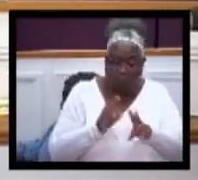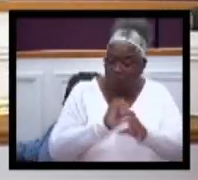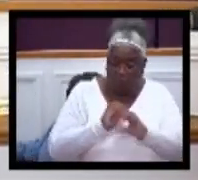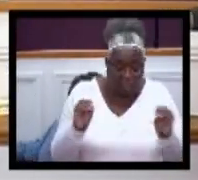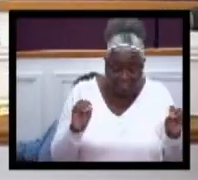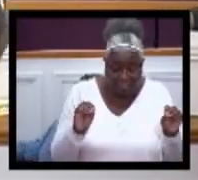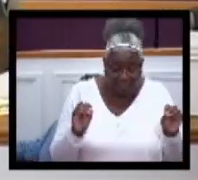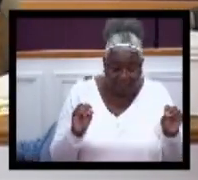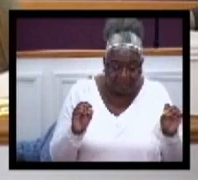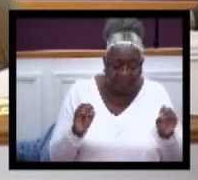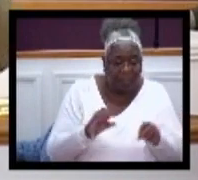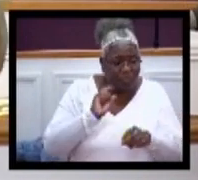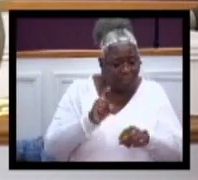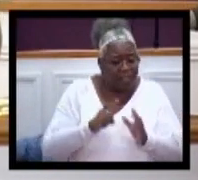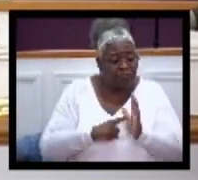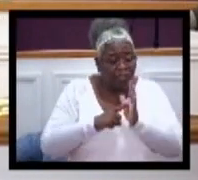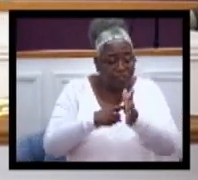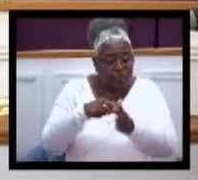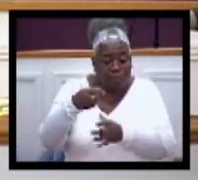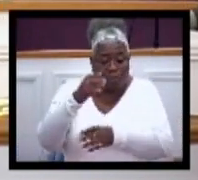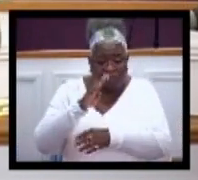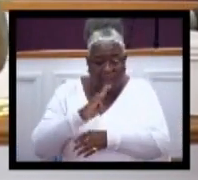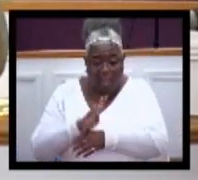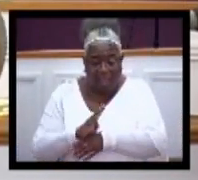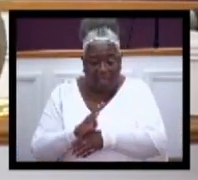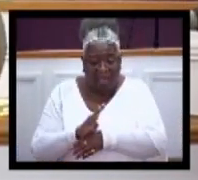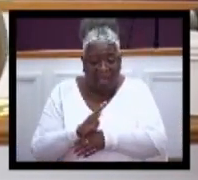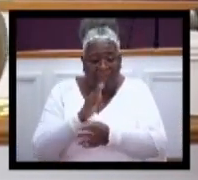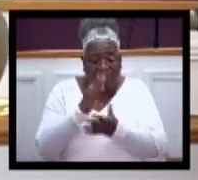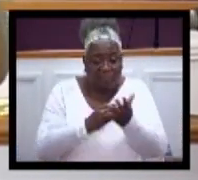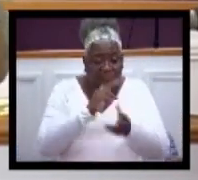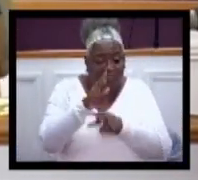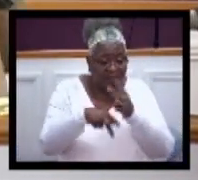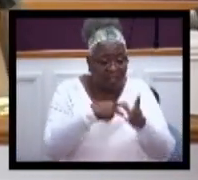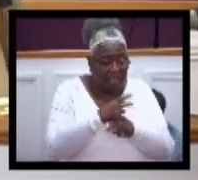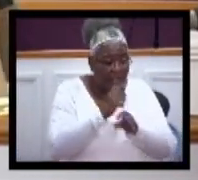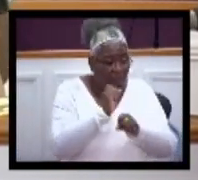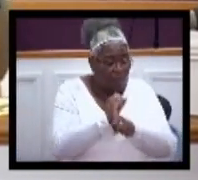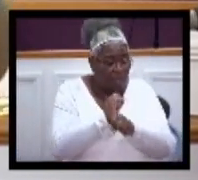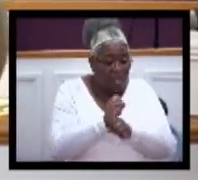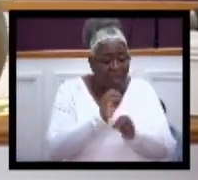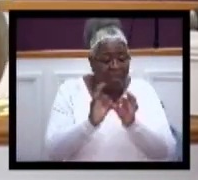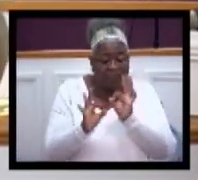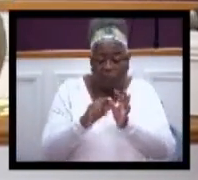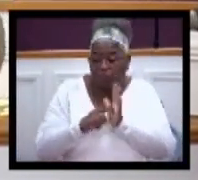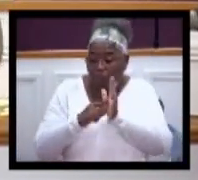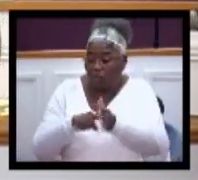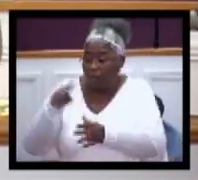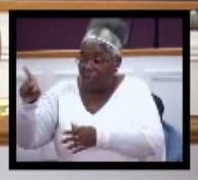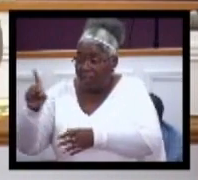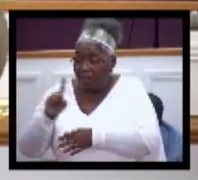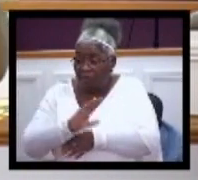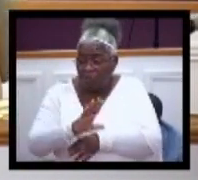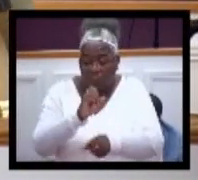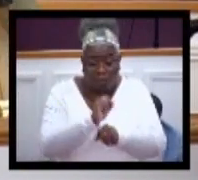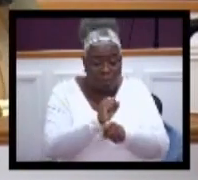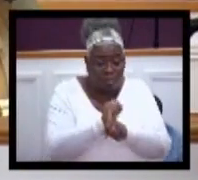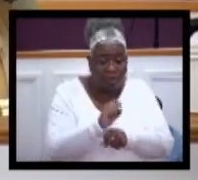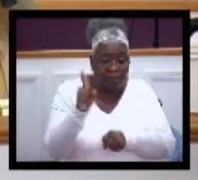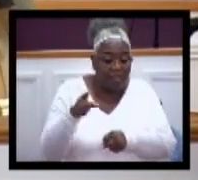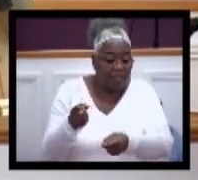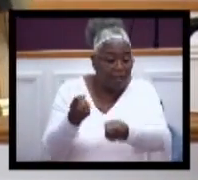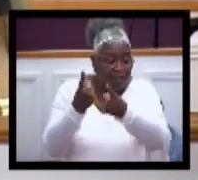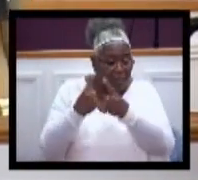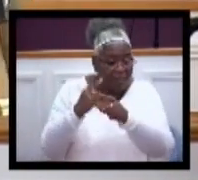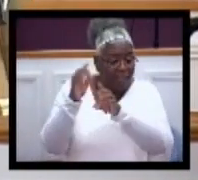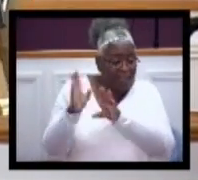nothing. You gotta show God some kind of works. If you show him some works, he'll come in